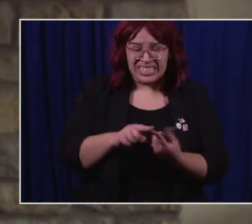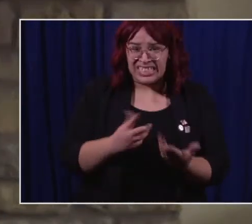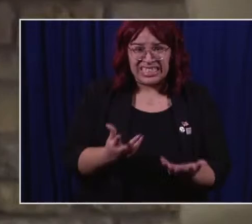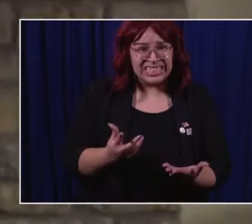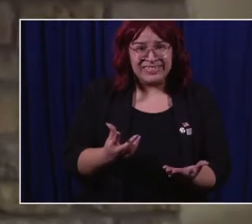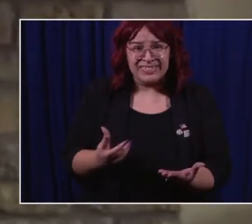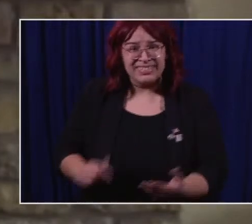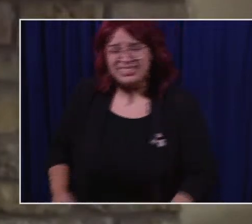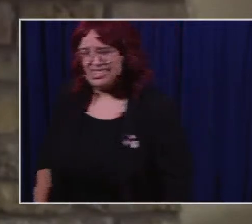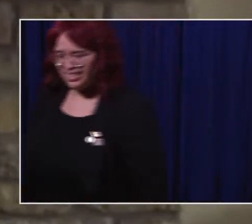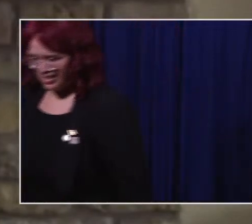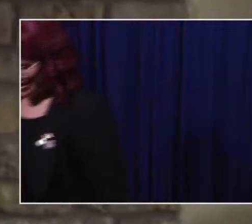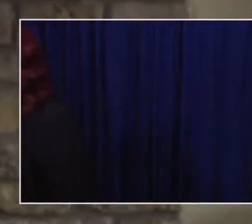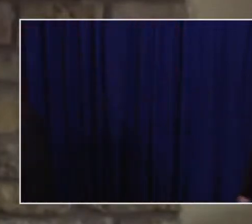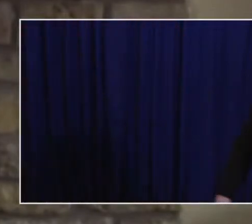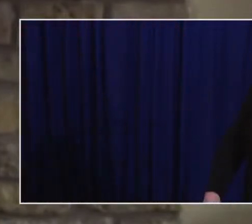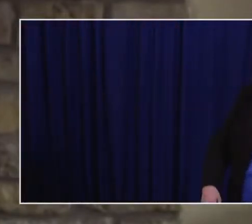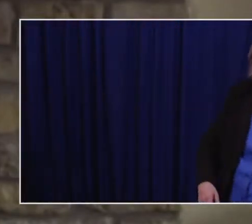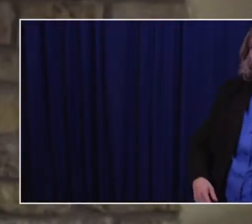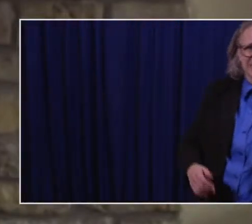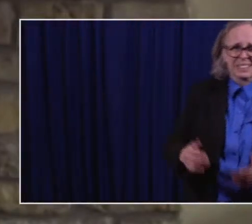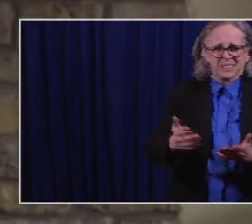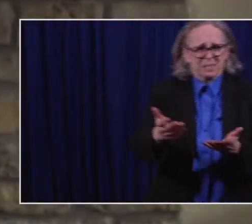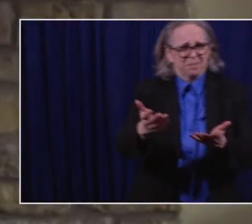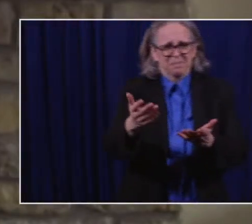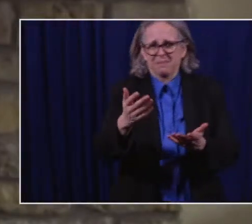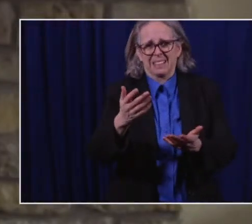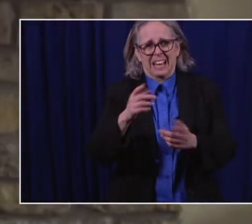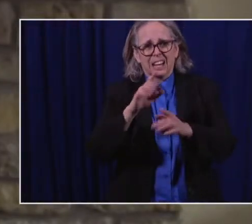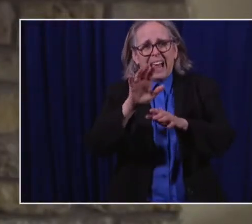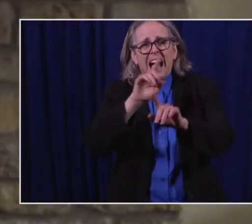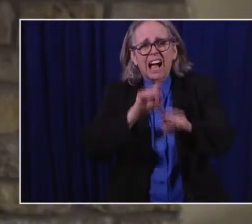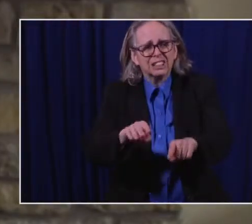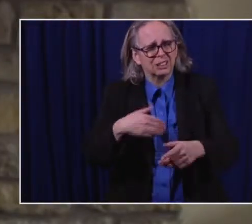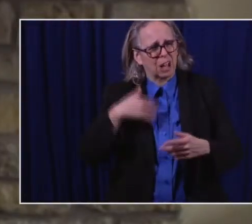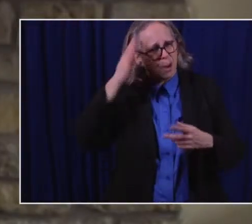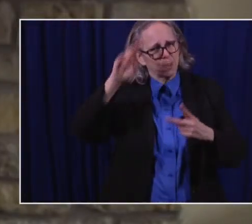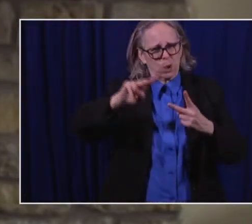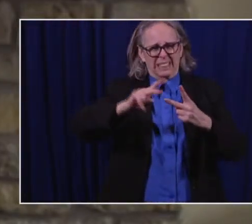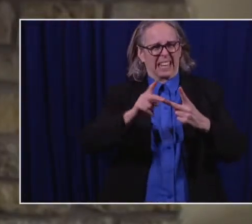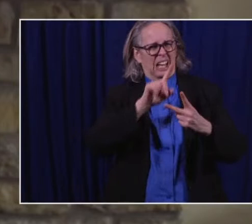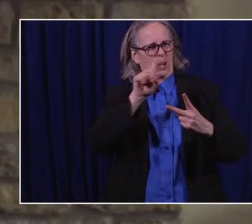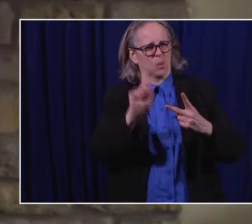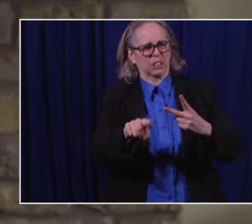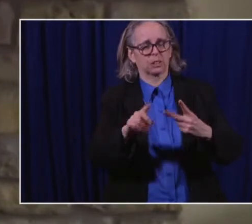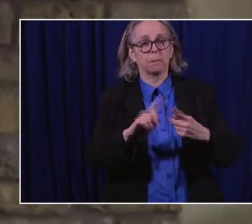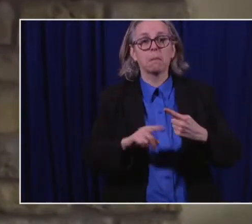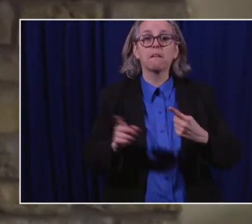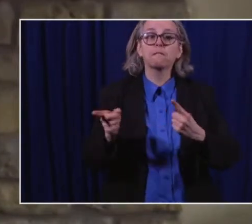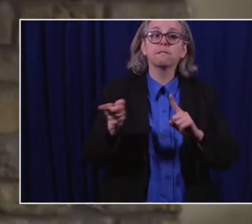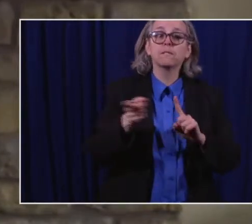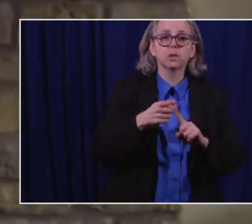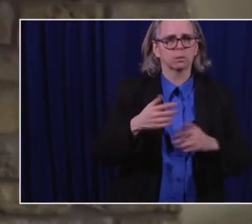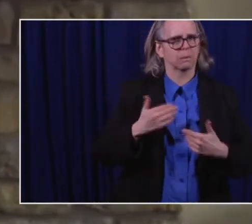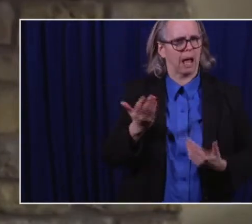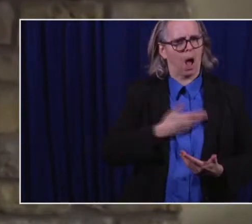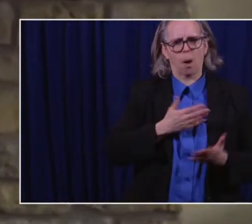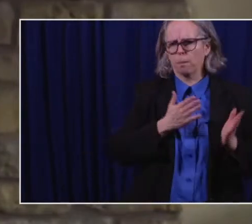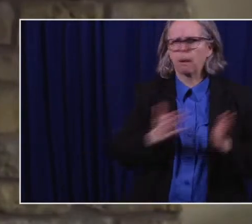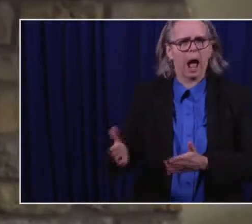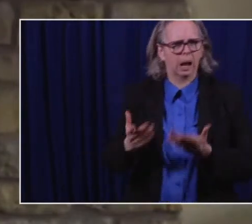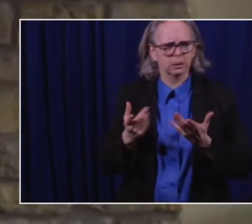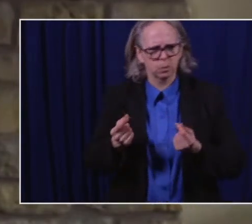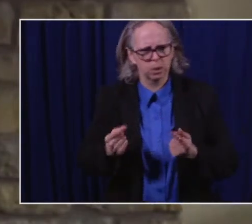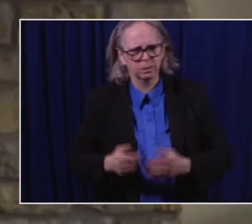Yeah, I don't know the answer to the last question, but what we are doing very actively now, and I announced this at the last